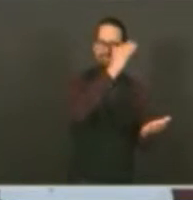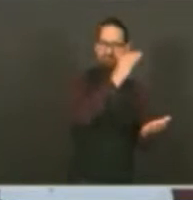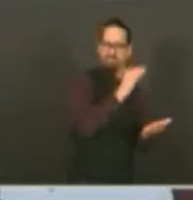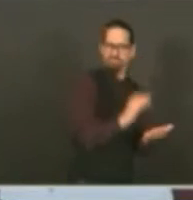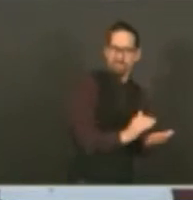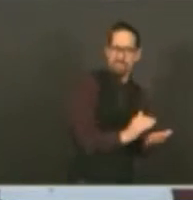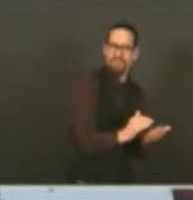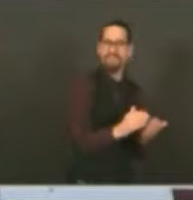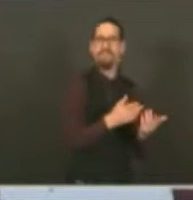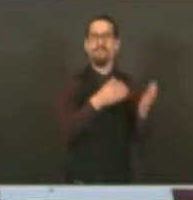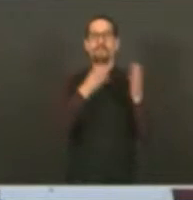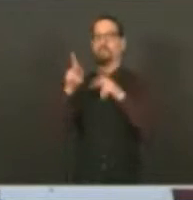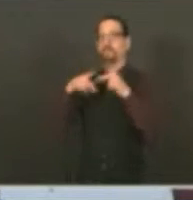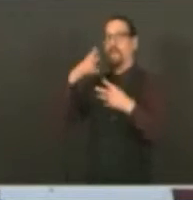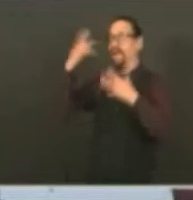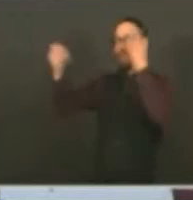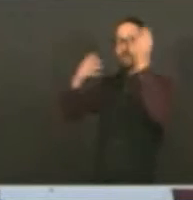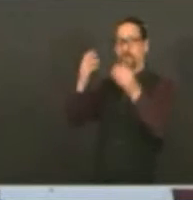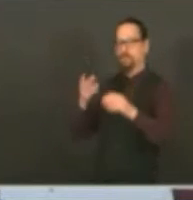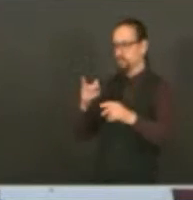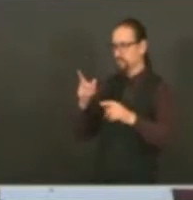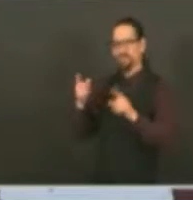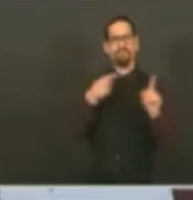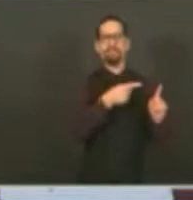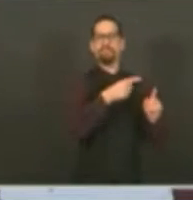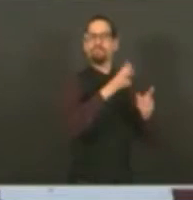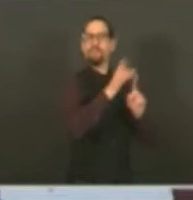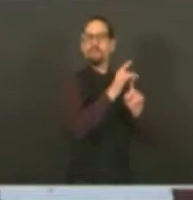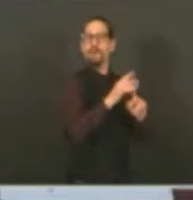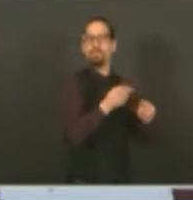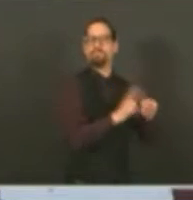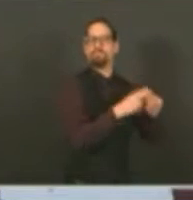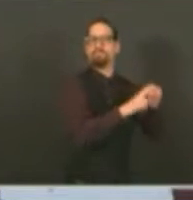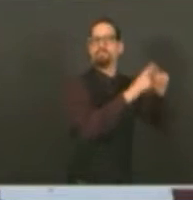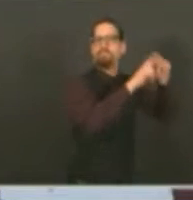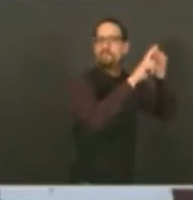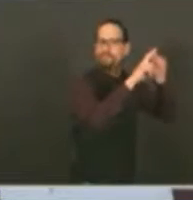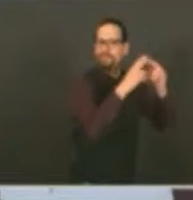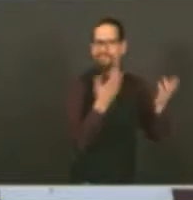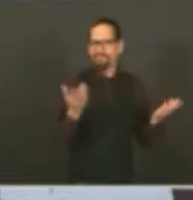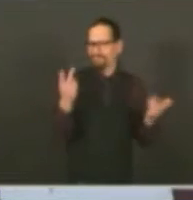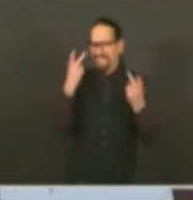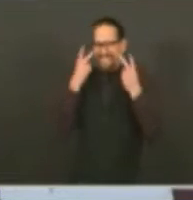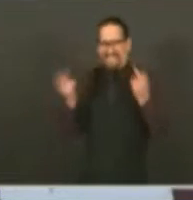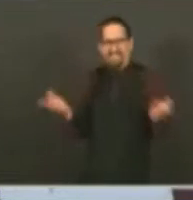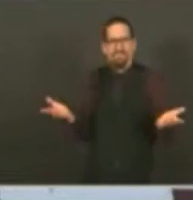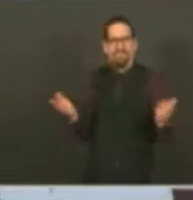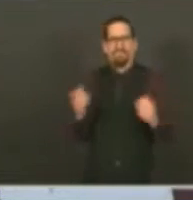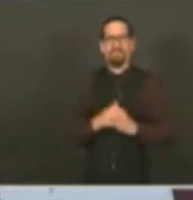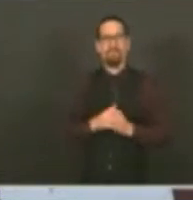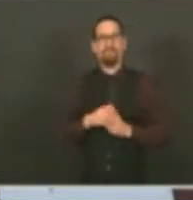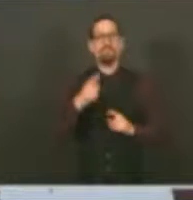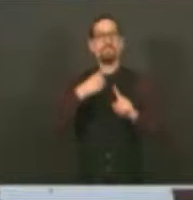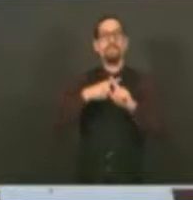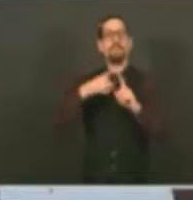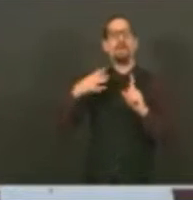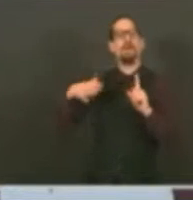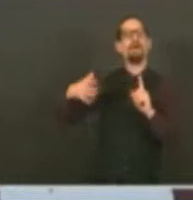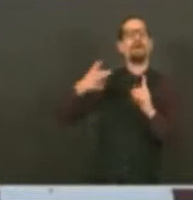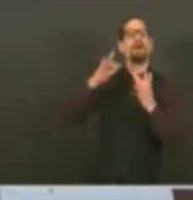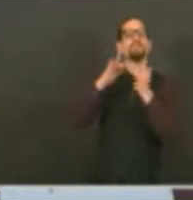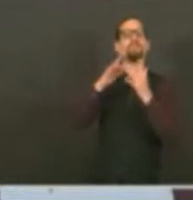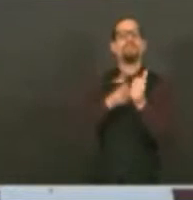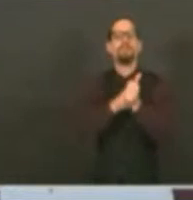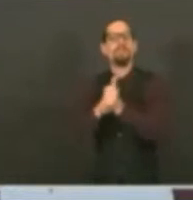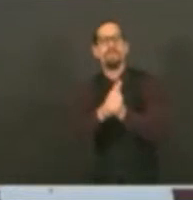and also we know from the contact tracing, while it isn't perfect, it is like clear as day when you can